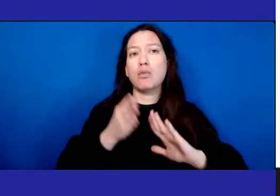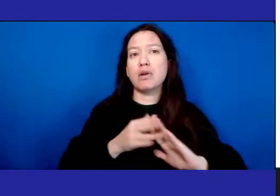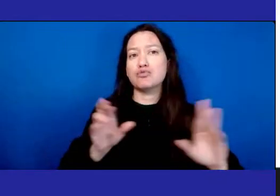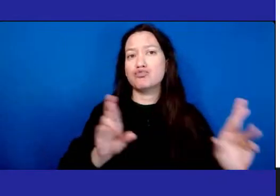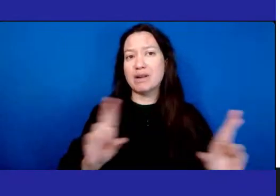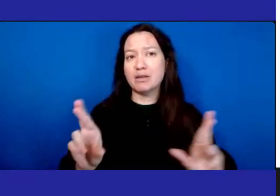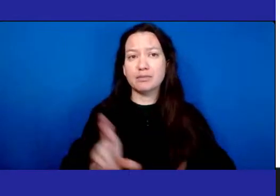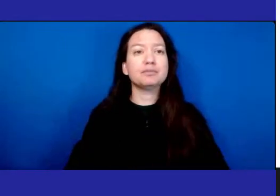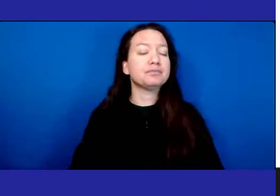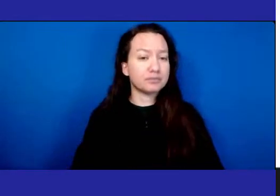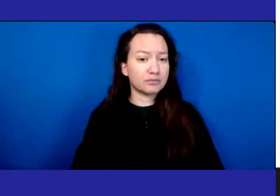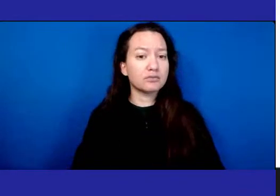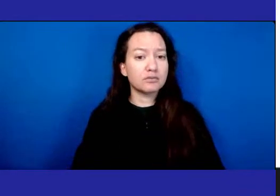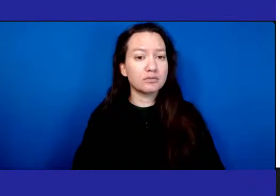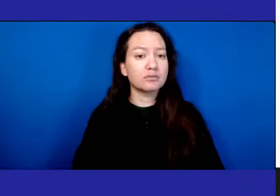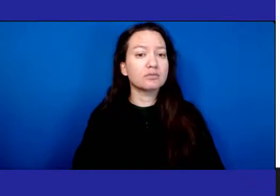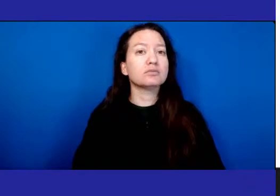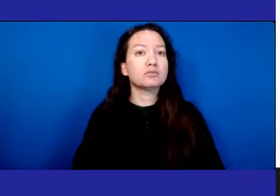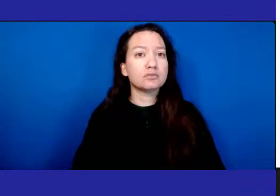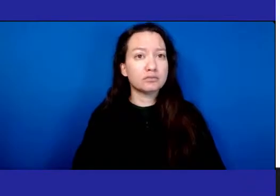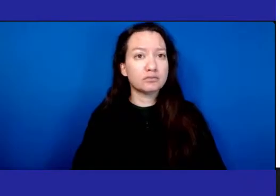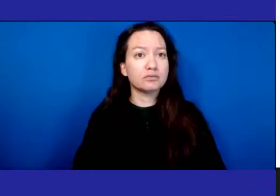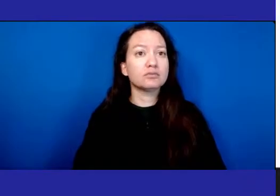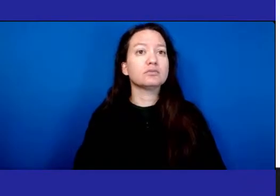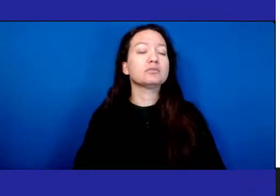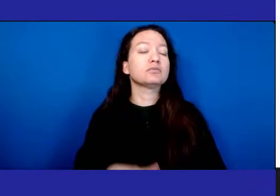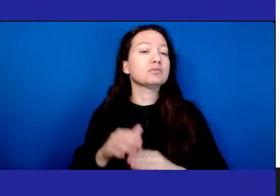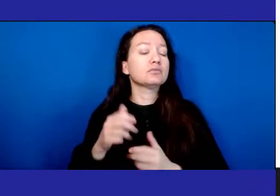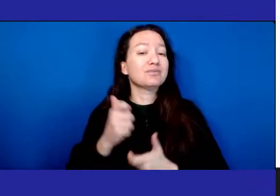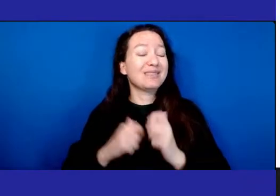facility and system-wide. And third,